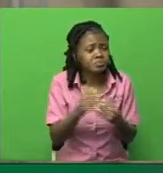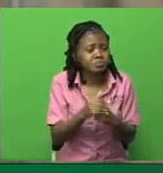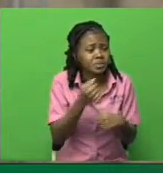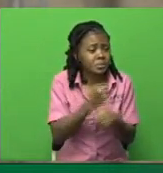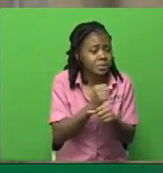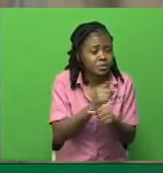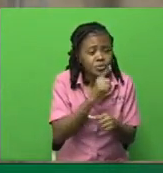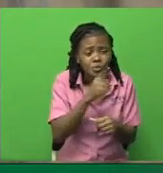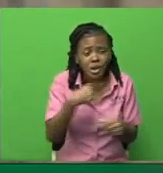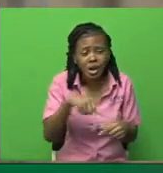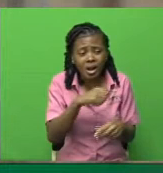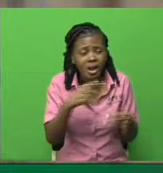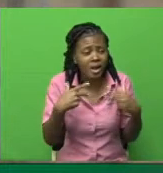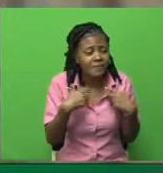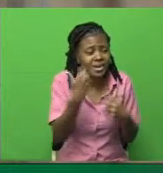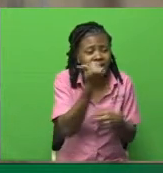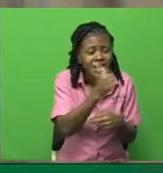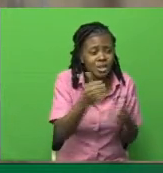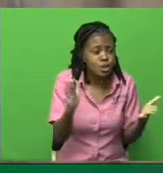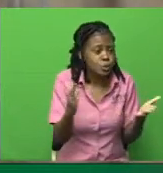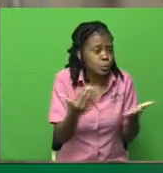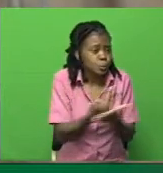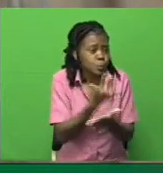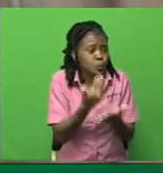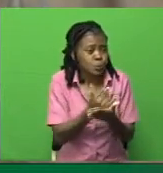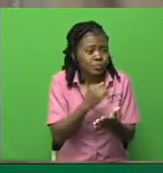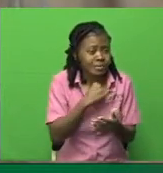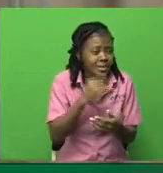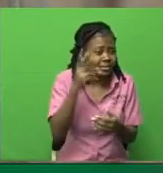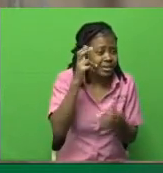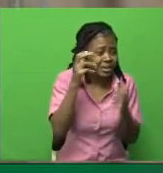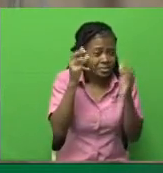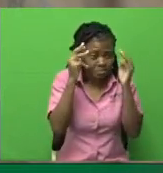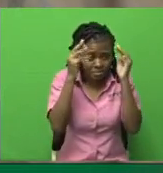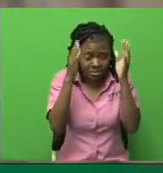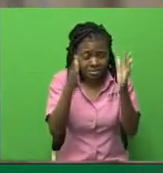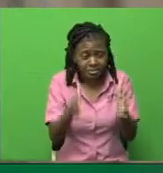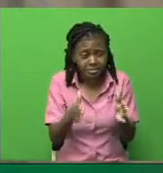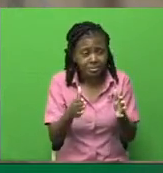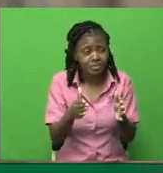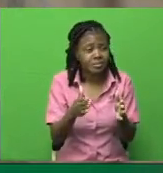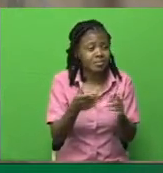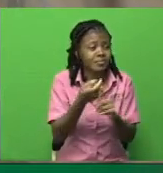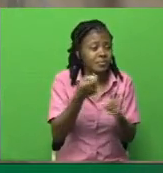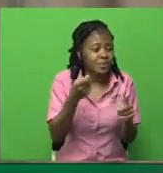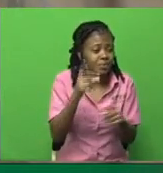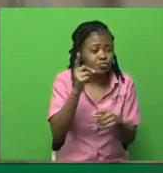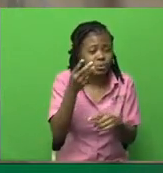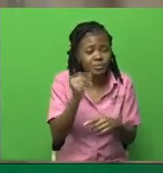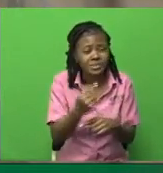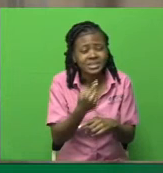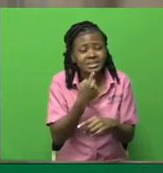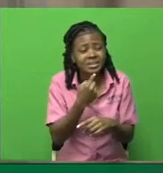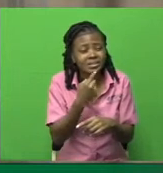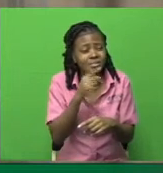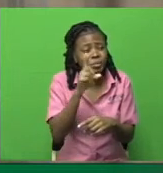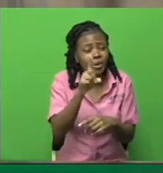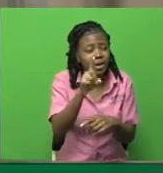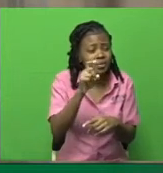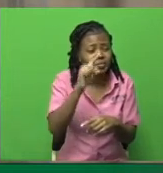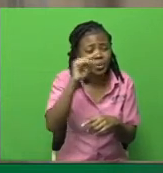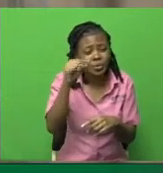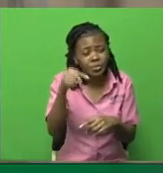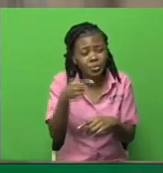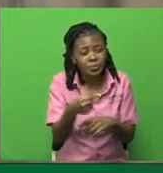I heard a member for Diego Martin Northeast in his budget presentation said that 100 000 products